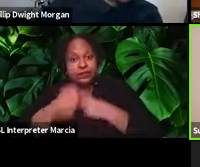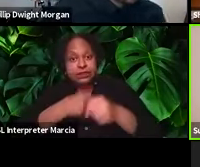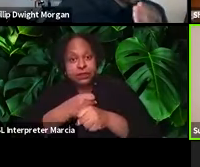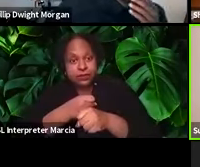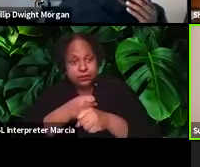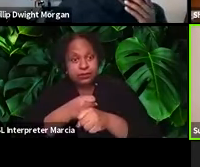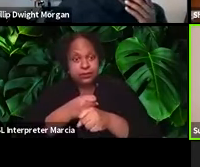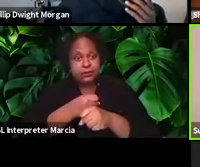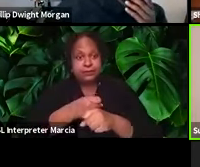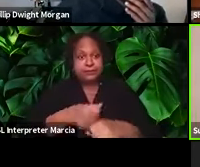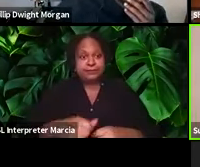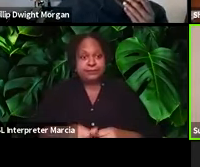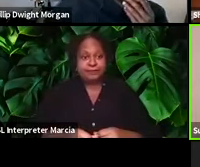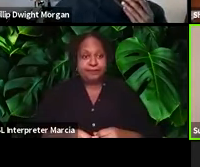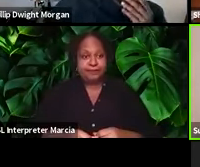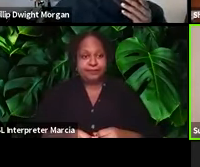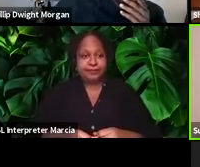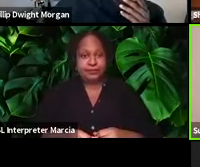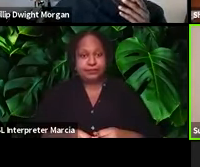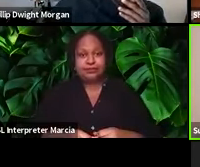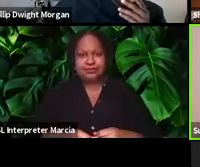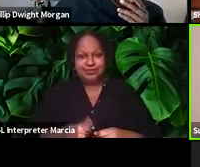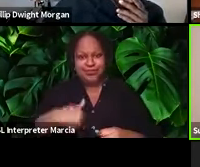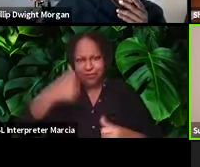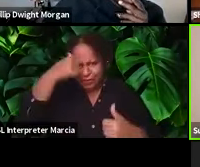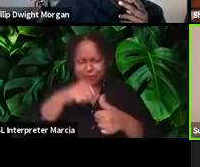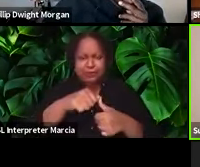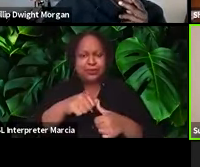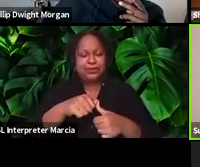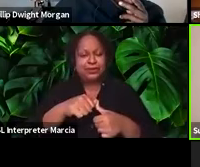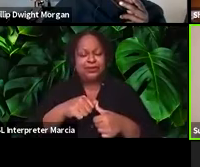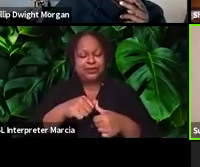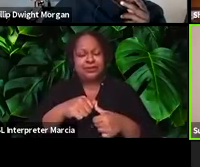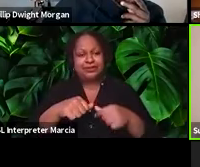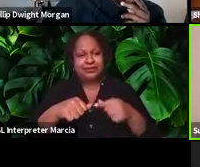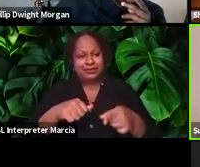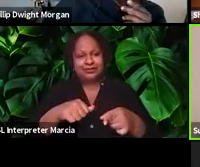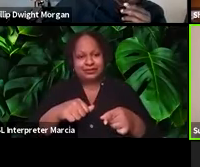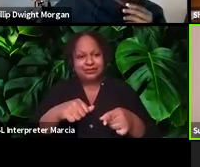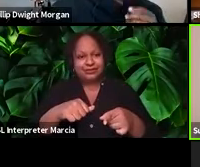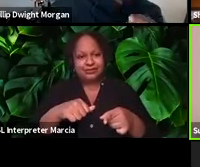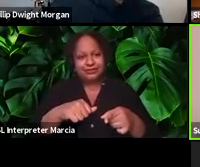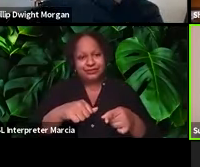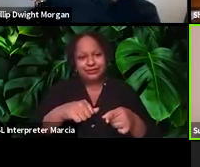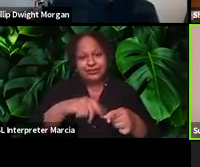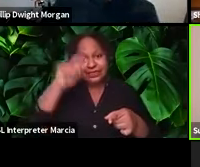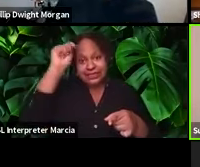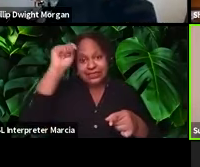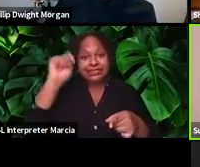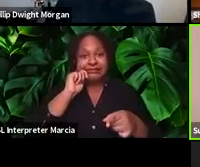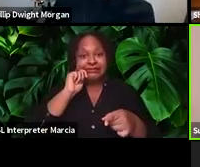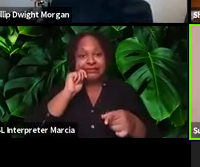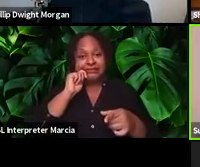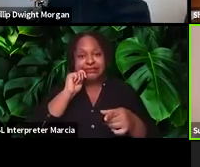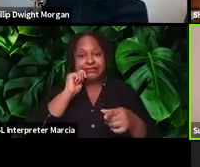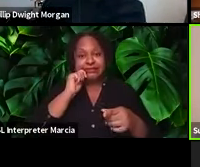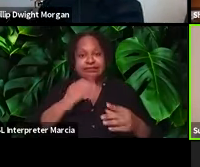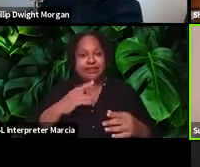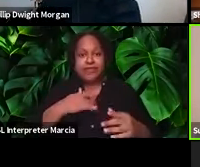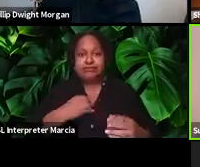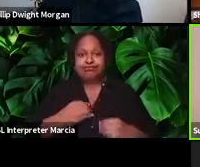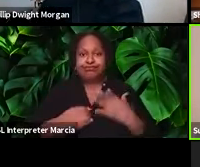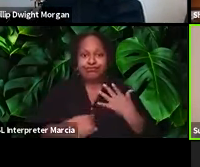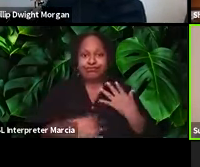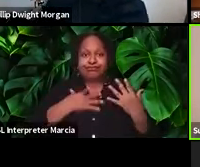they were the ones that really drove so much inspiration from me, because they weren't waiting for someone to give them an